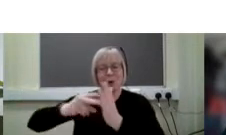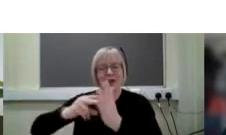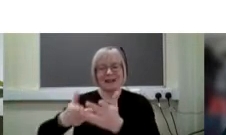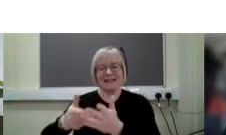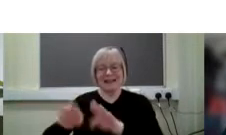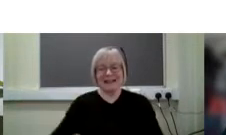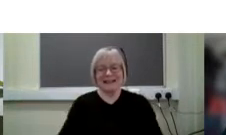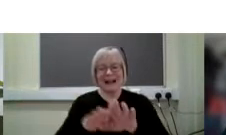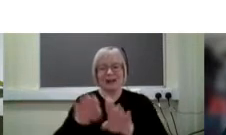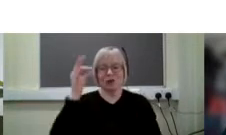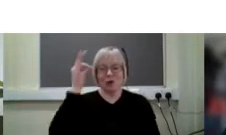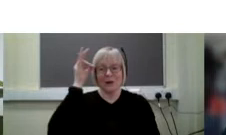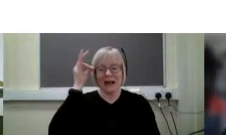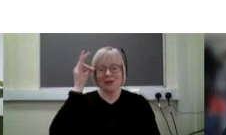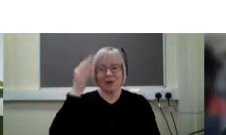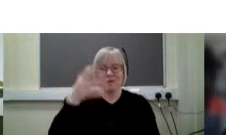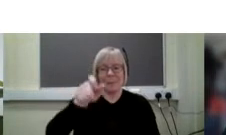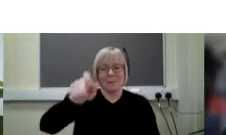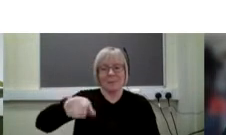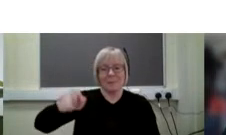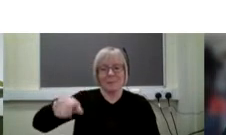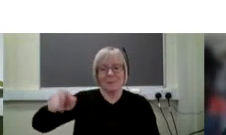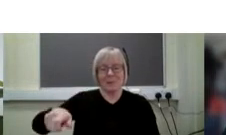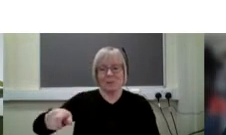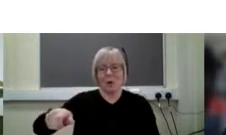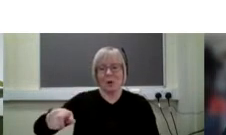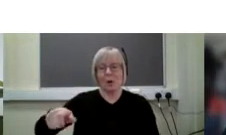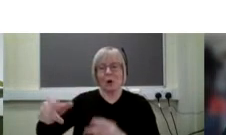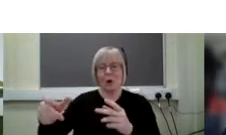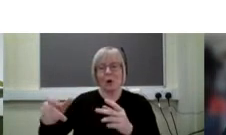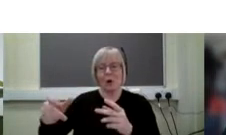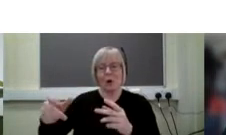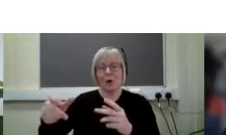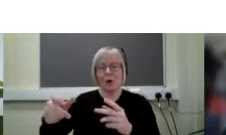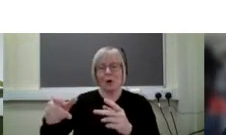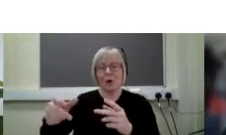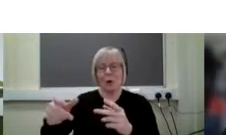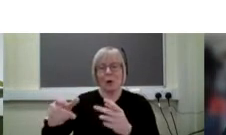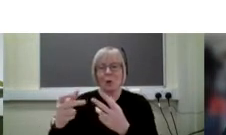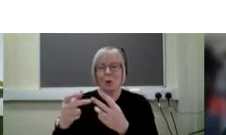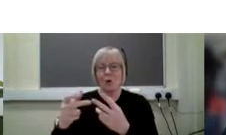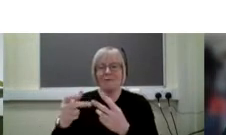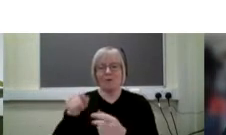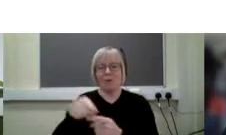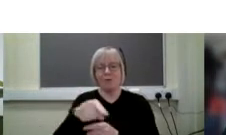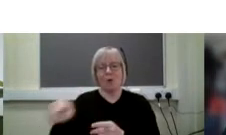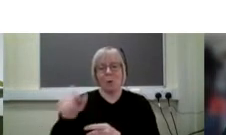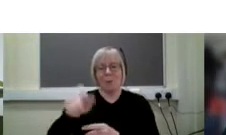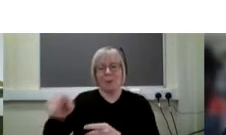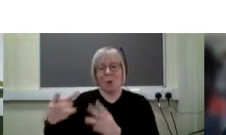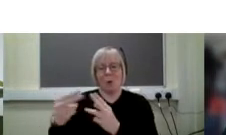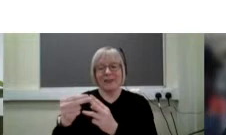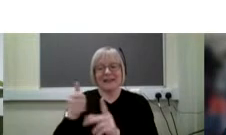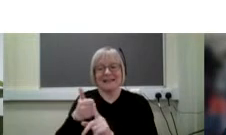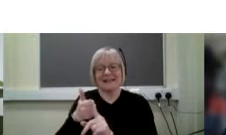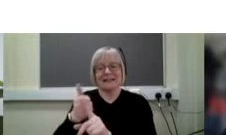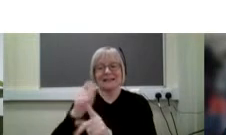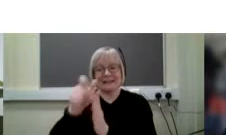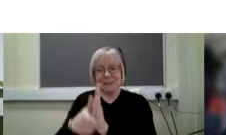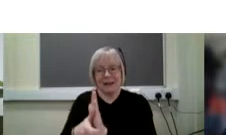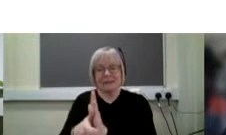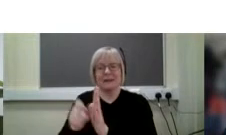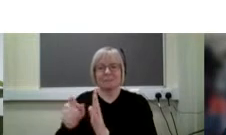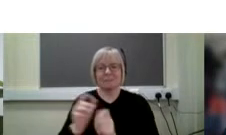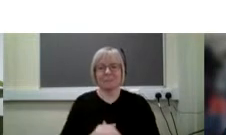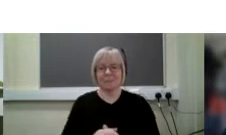Council of Persons with Organ for Persons with Disabilities. We